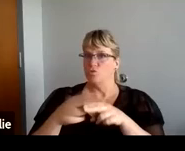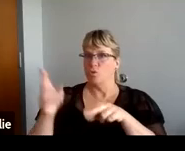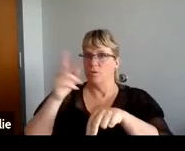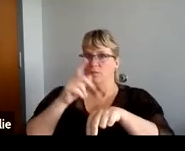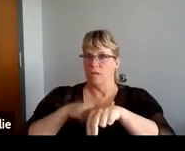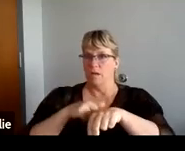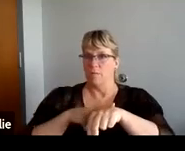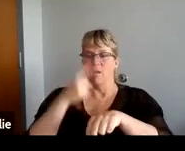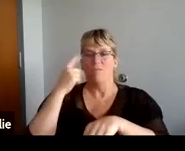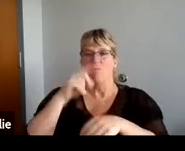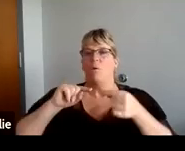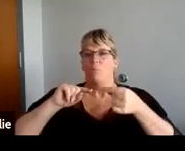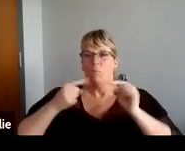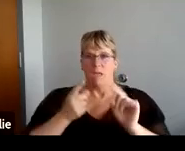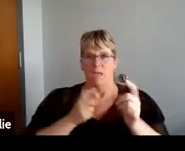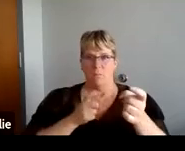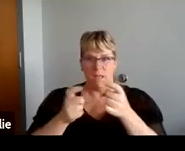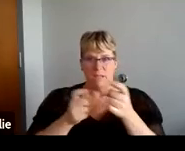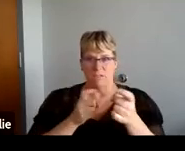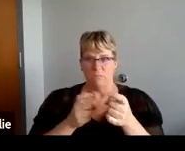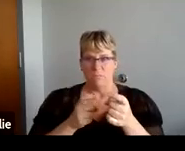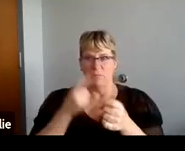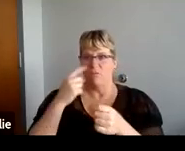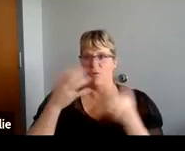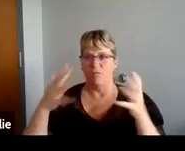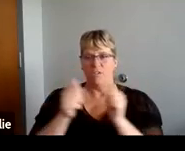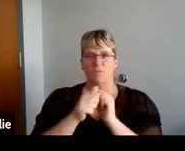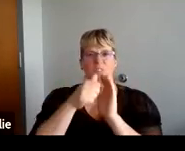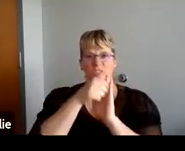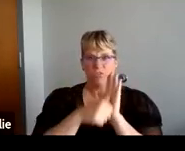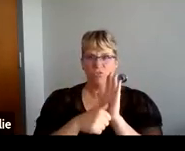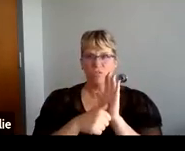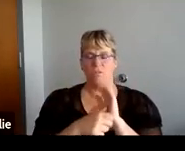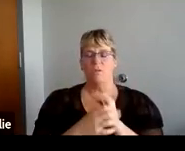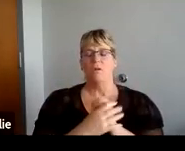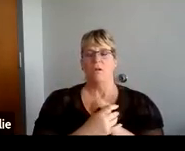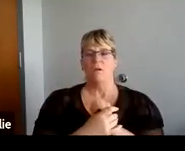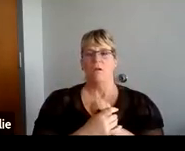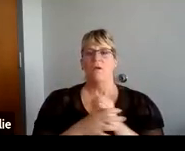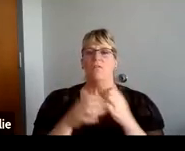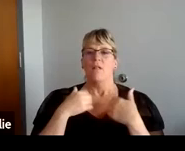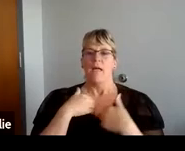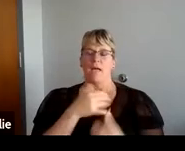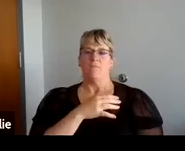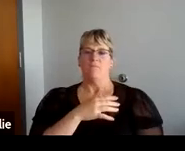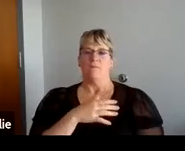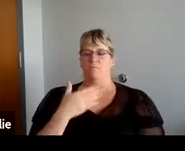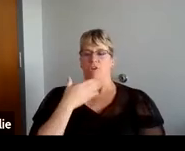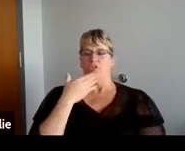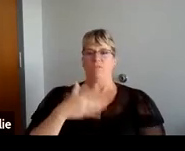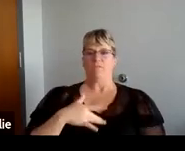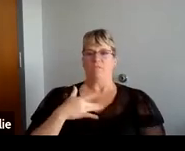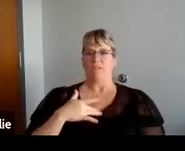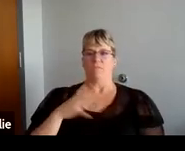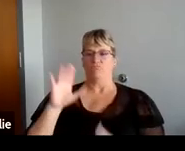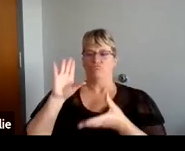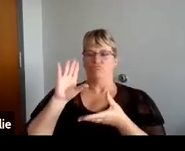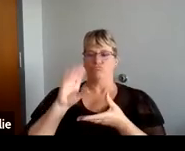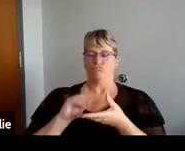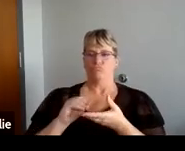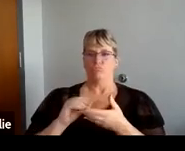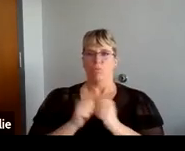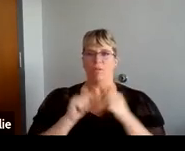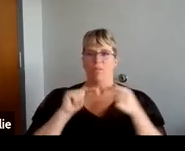say for pain management post-surgical procedure, there's going to be that reward, that relief of the pain. However, if